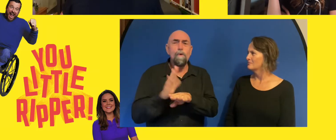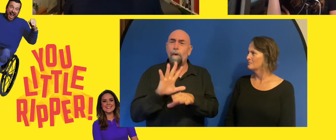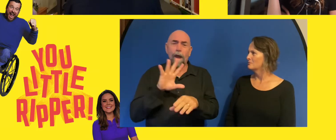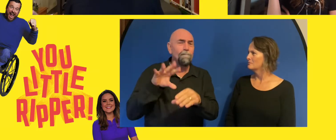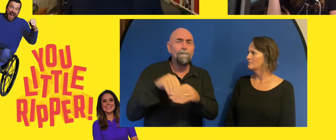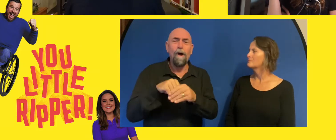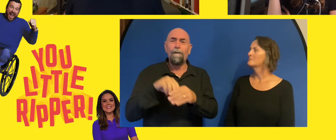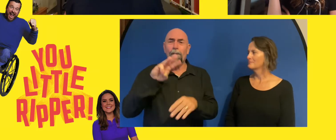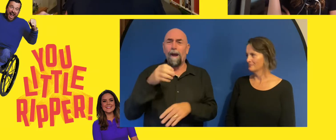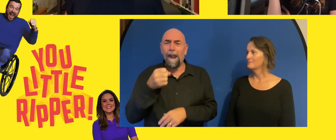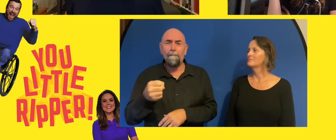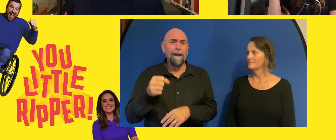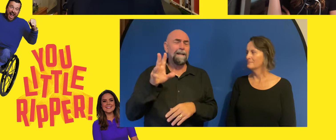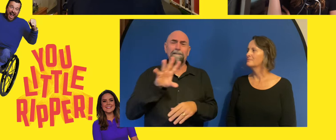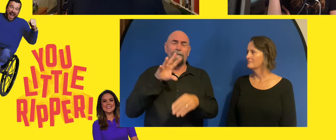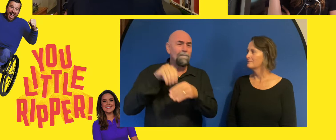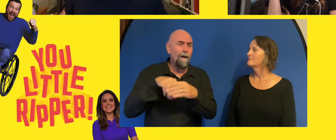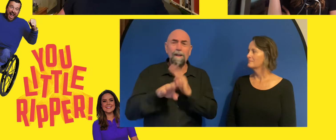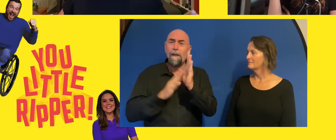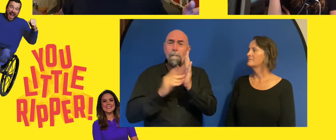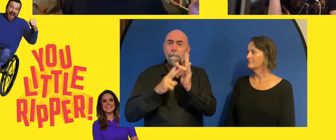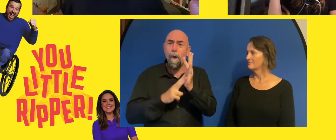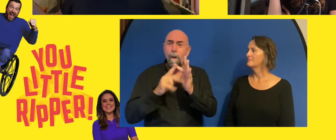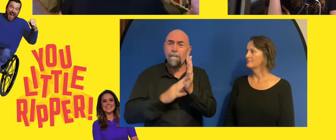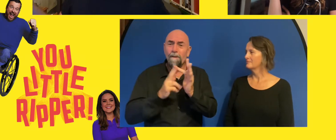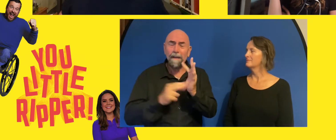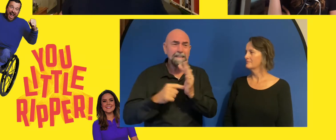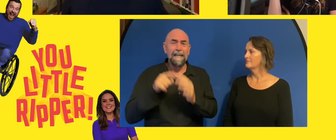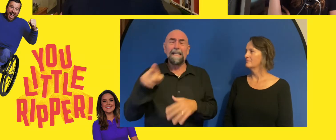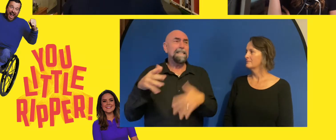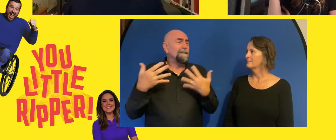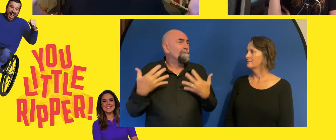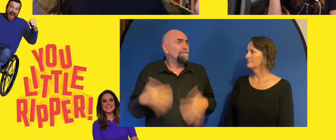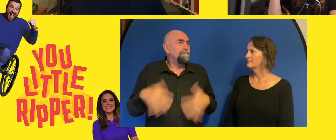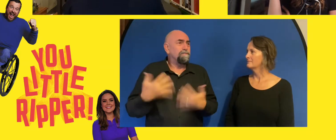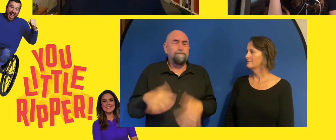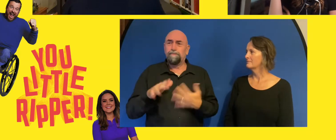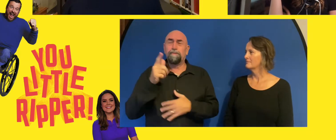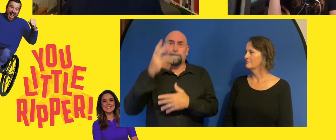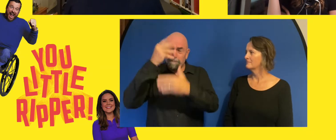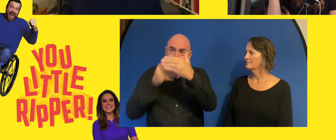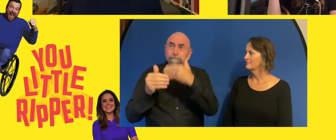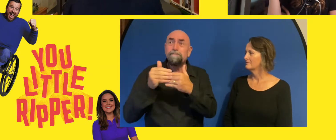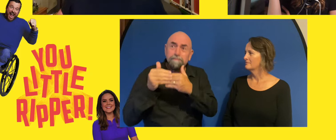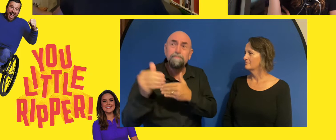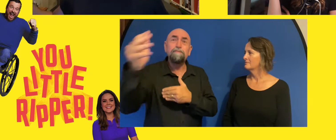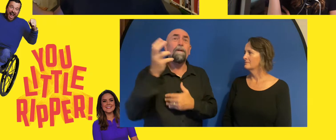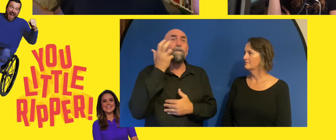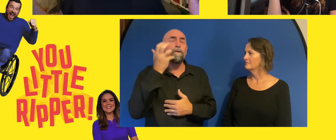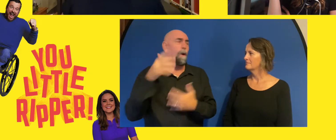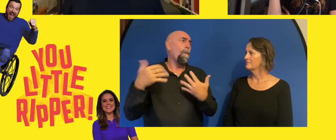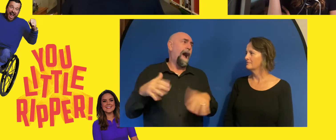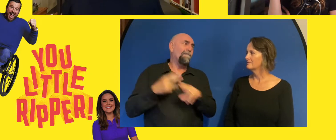he's so new to the sport itself, that he has a monster future ahead of him. So I've got